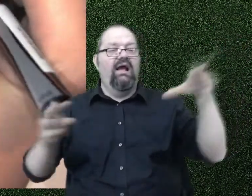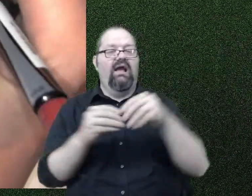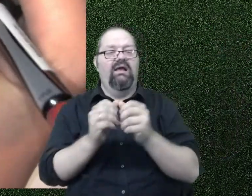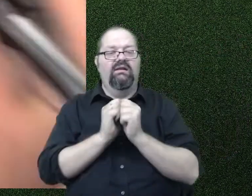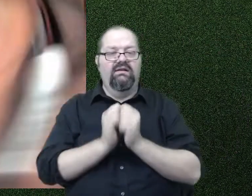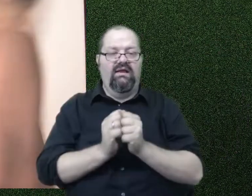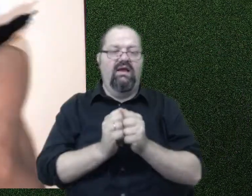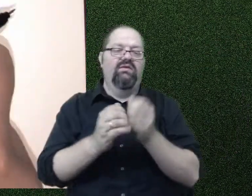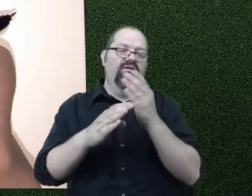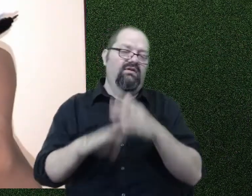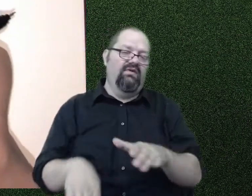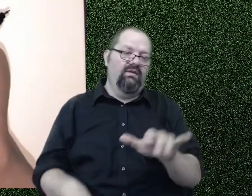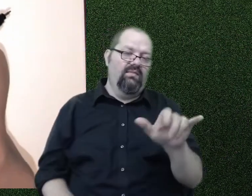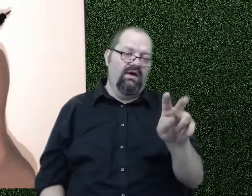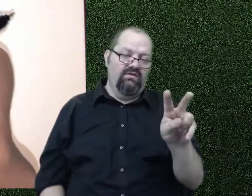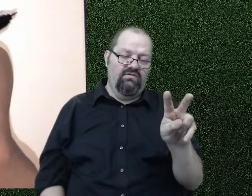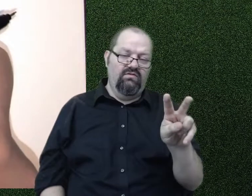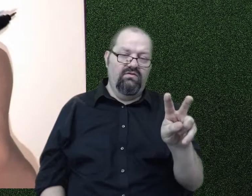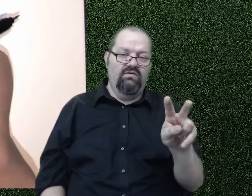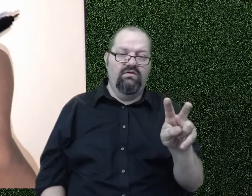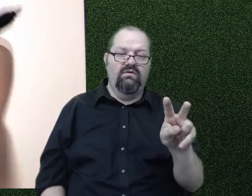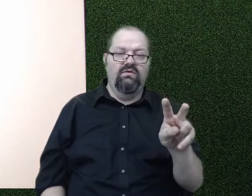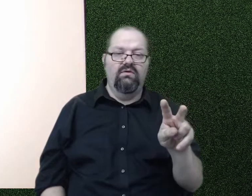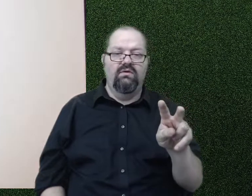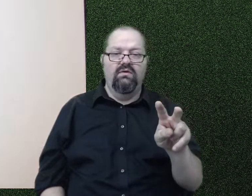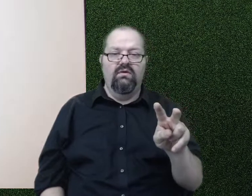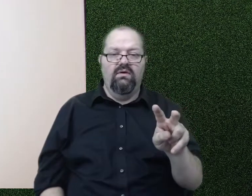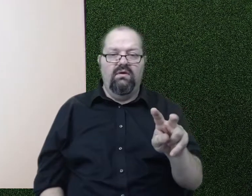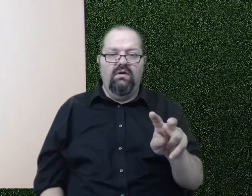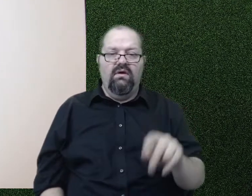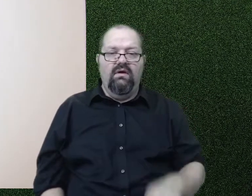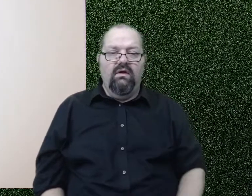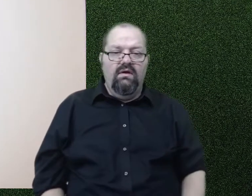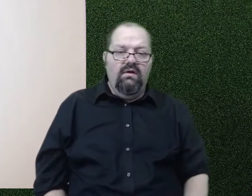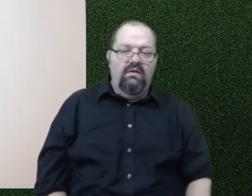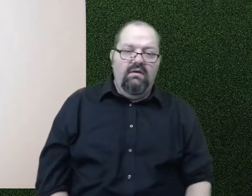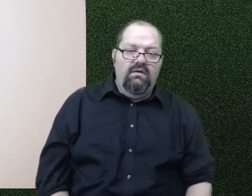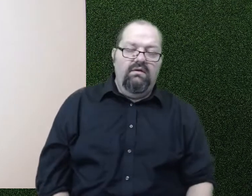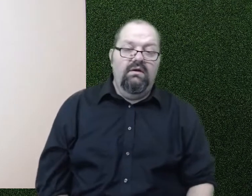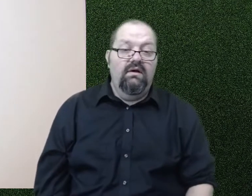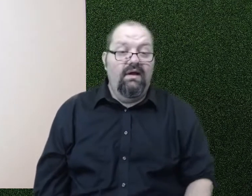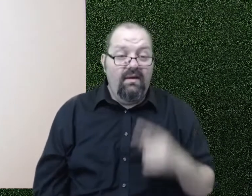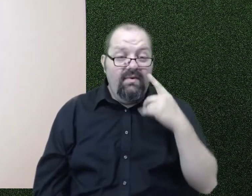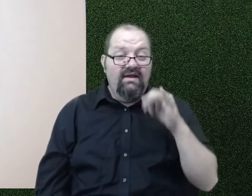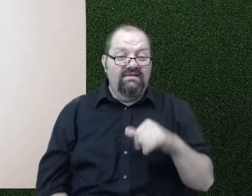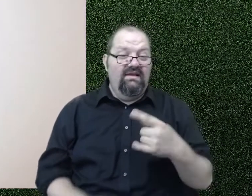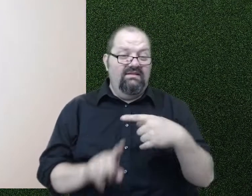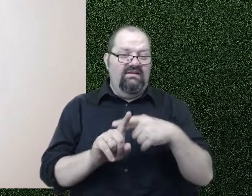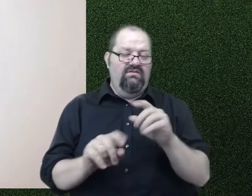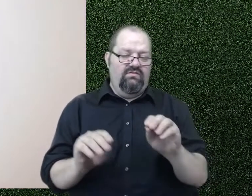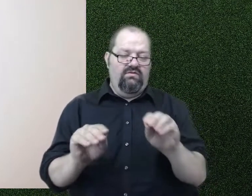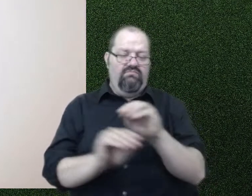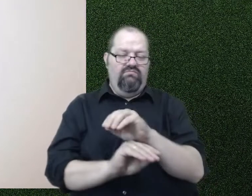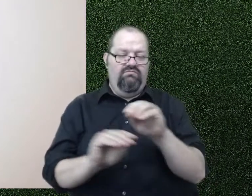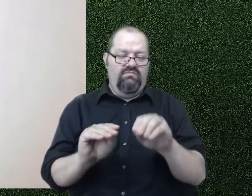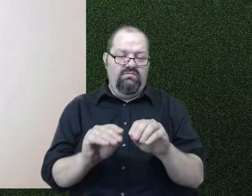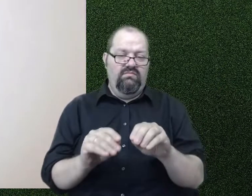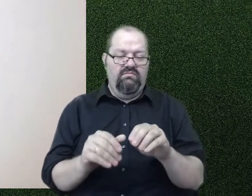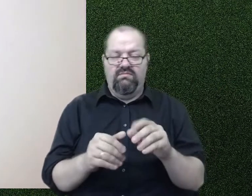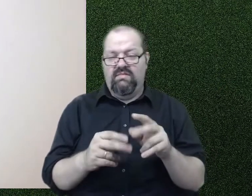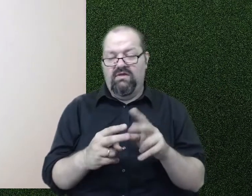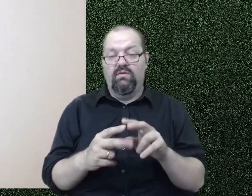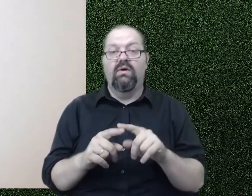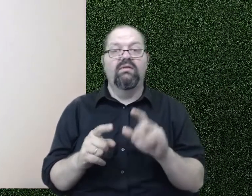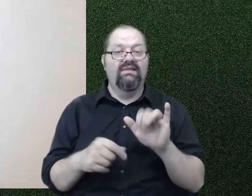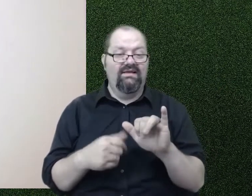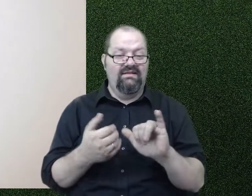divide by 2. Sorry for interchanging those. The order doesn't matter though, it's addition, so we're good to go. So that's how we find the